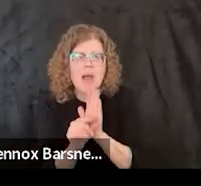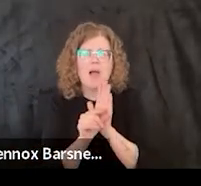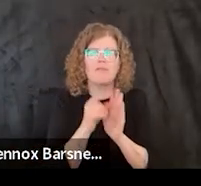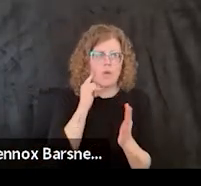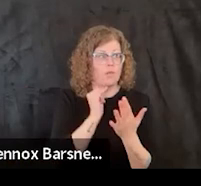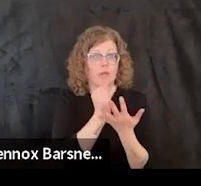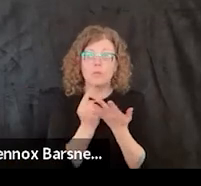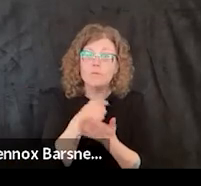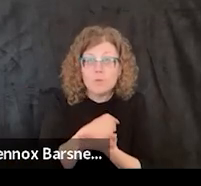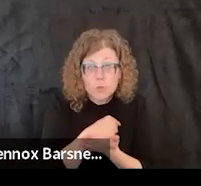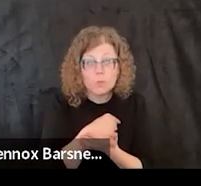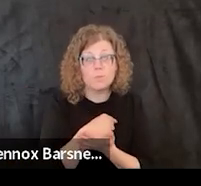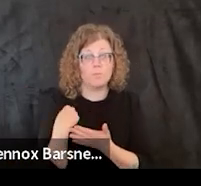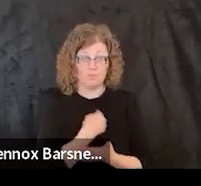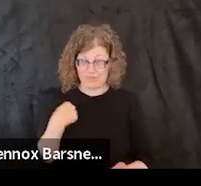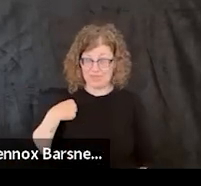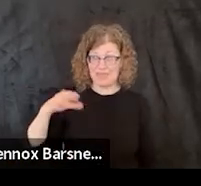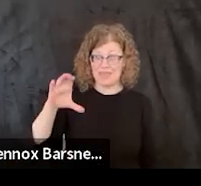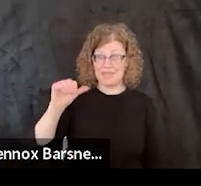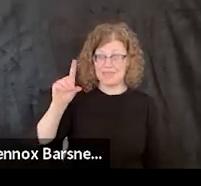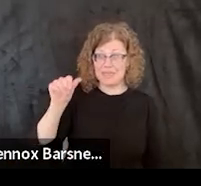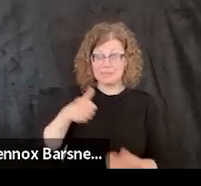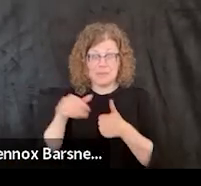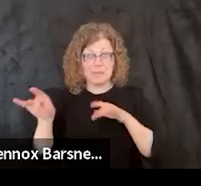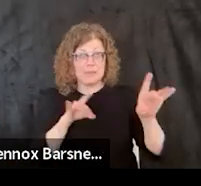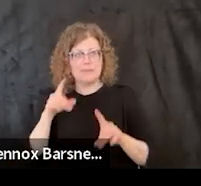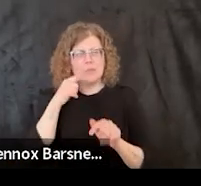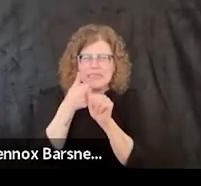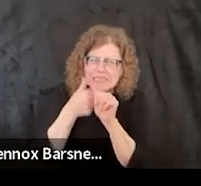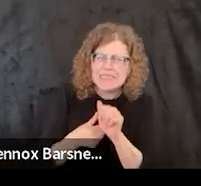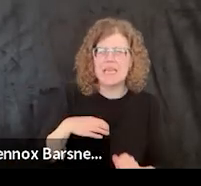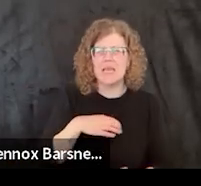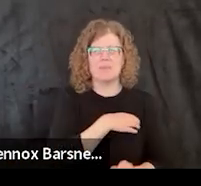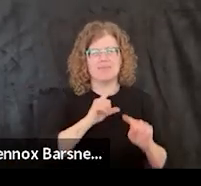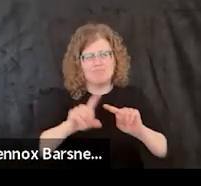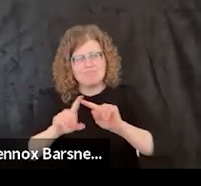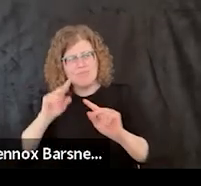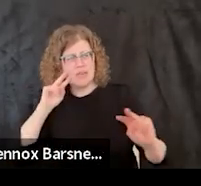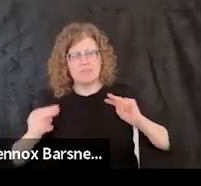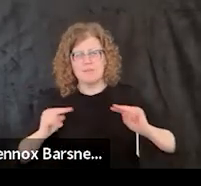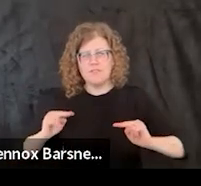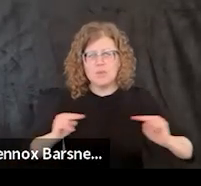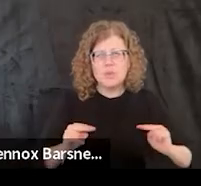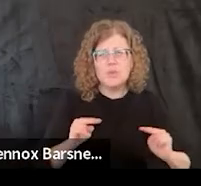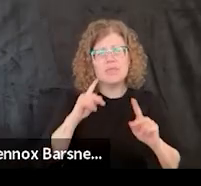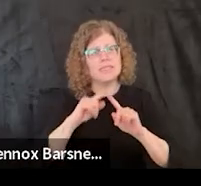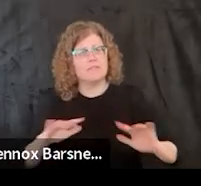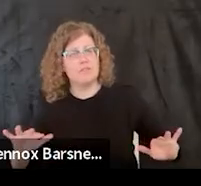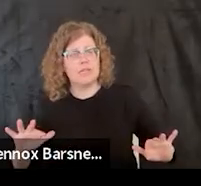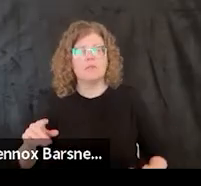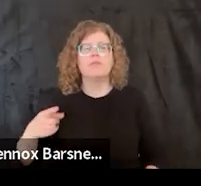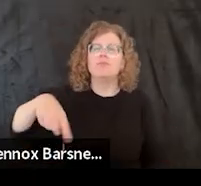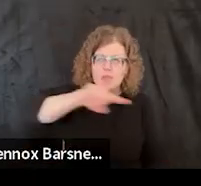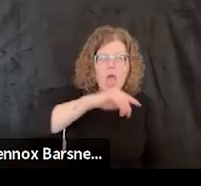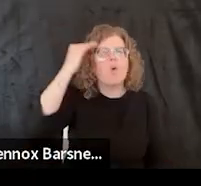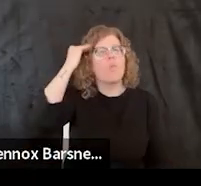ensure that there are multiple perspectives on the committees that are familiar with and have knowledge about the different processes,